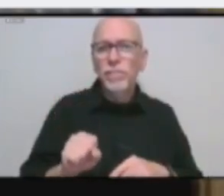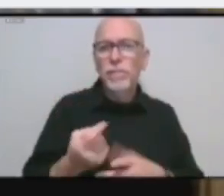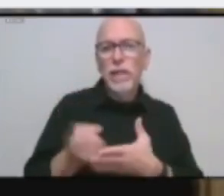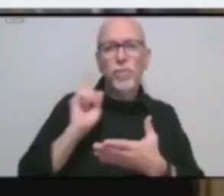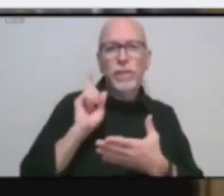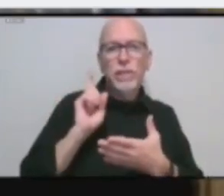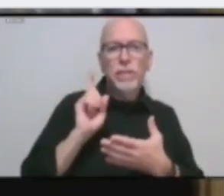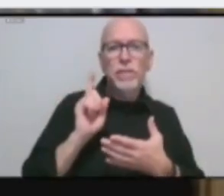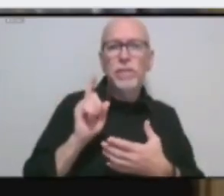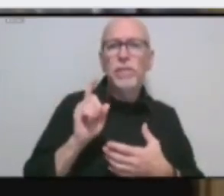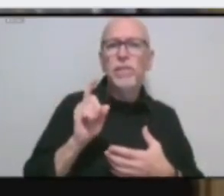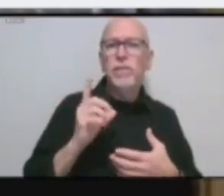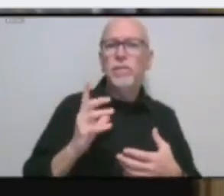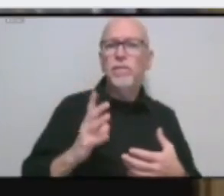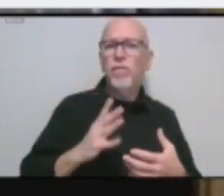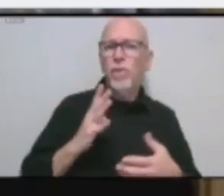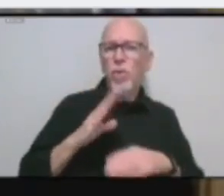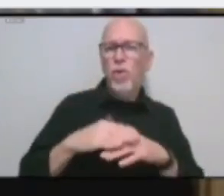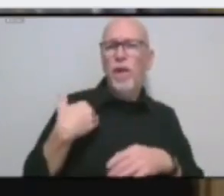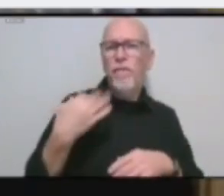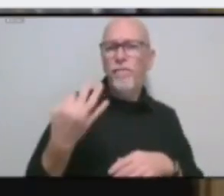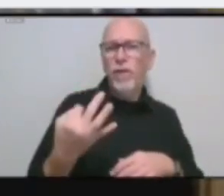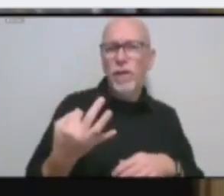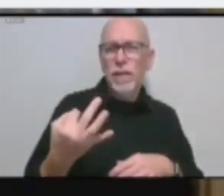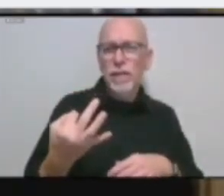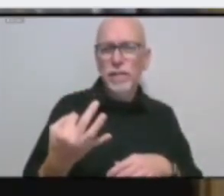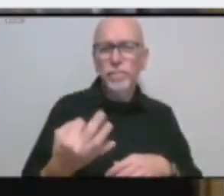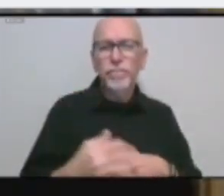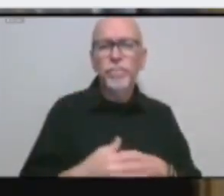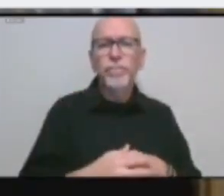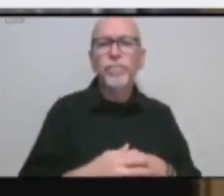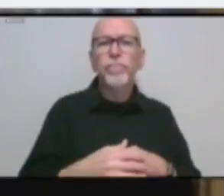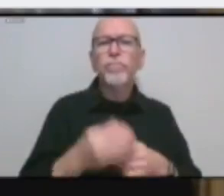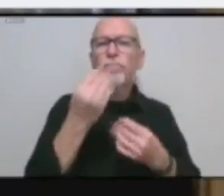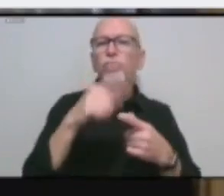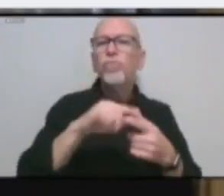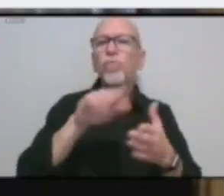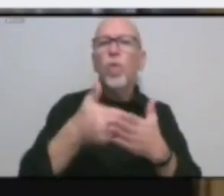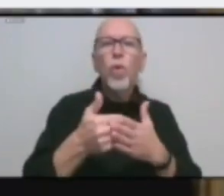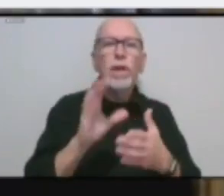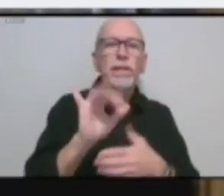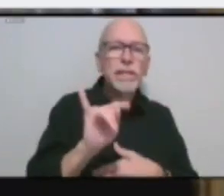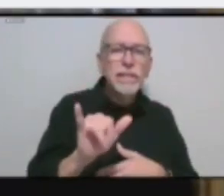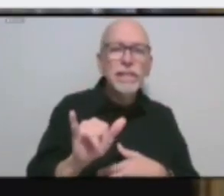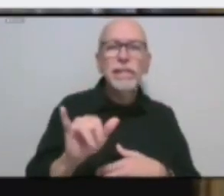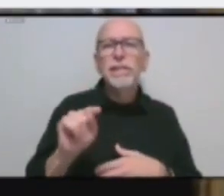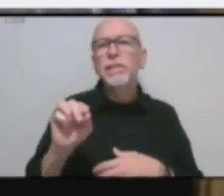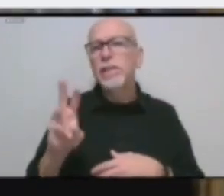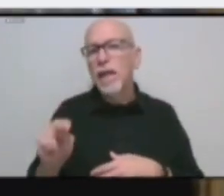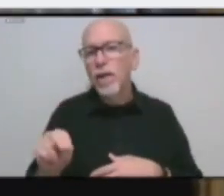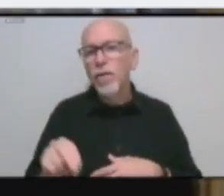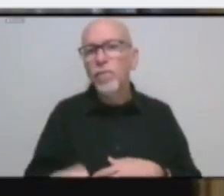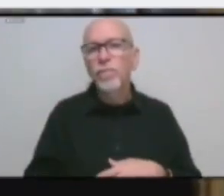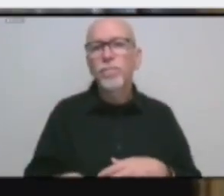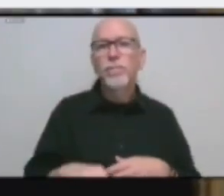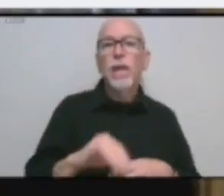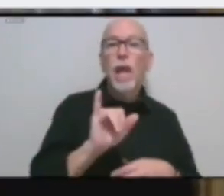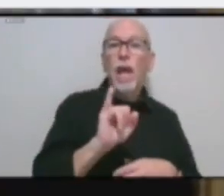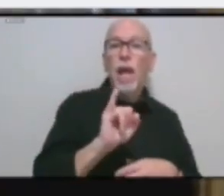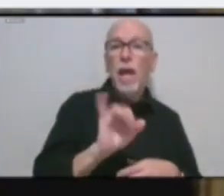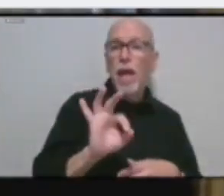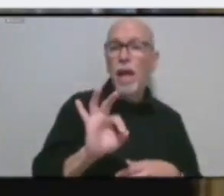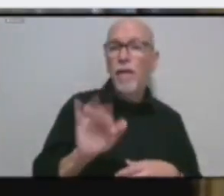week, formally on Friday, to all the cities and towns. The IFA, the Indiana